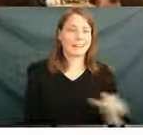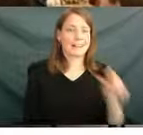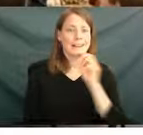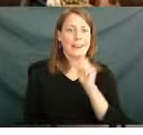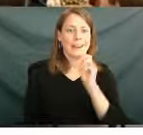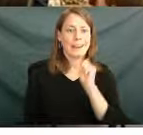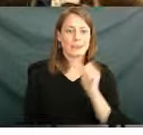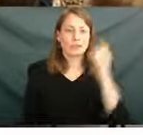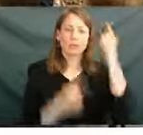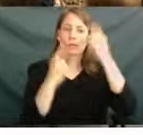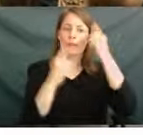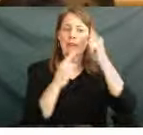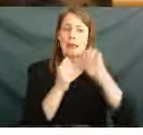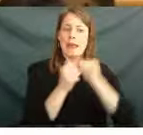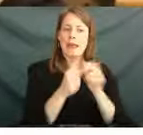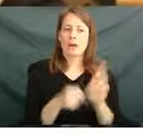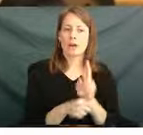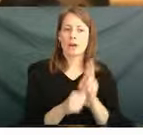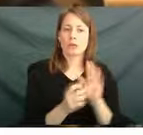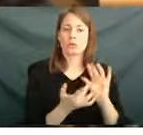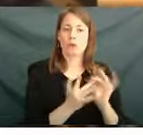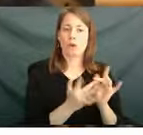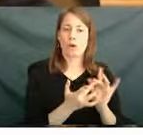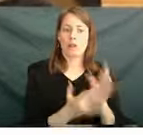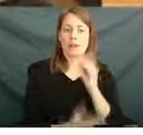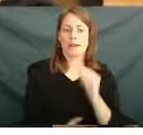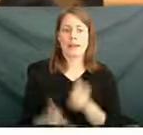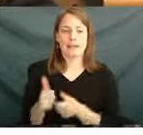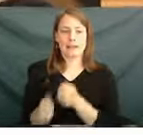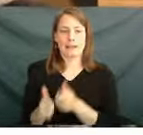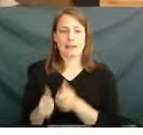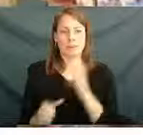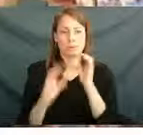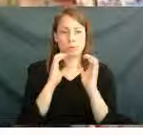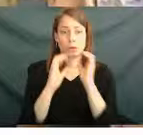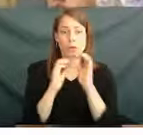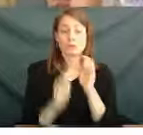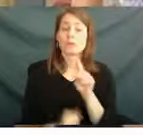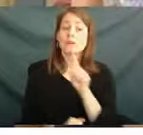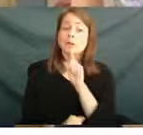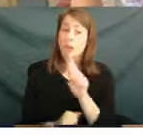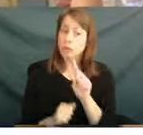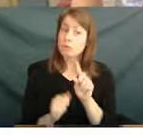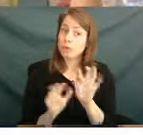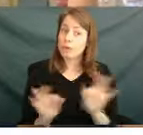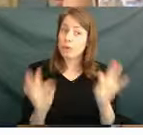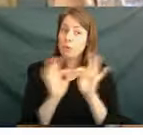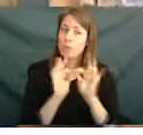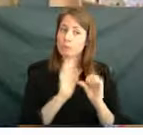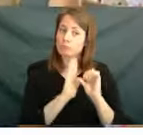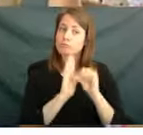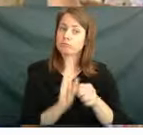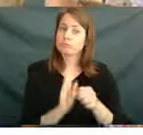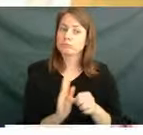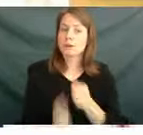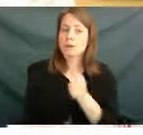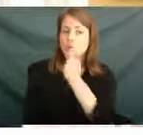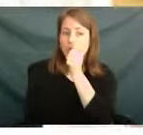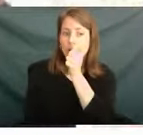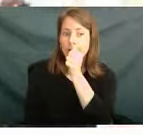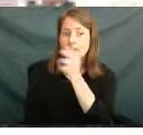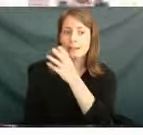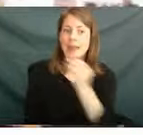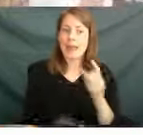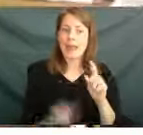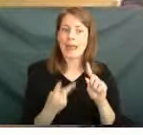that's especially useful for highlighting the importance of privacy and the dangers of inadvertent cyberbullying. The lesson involves class